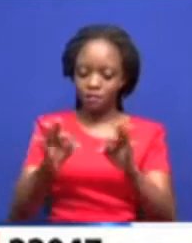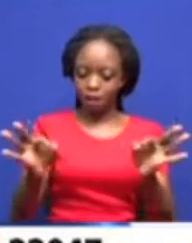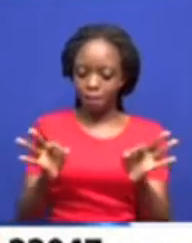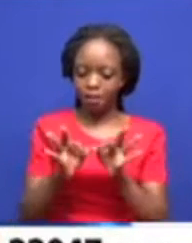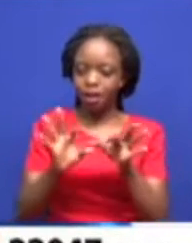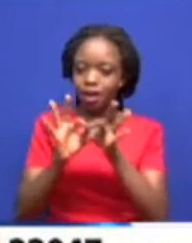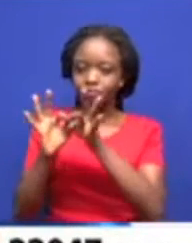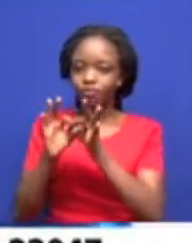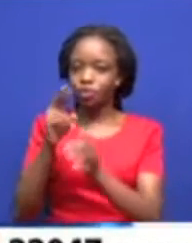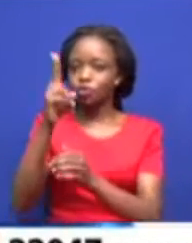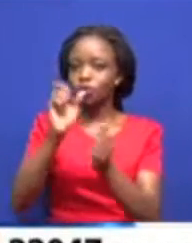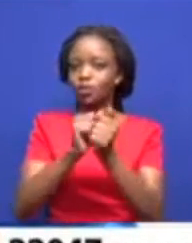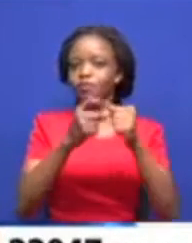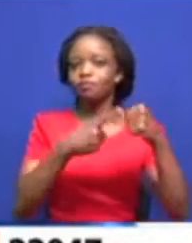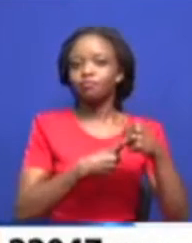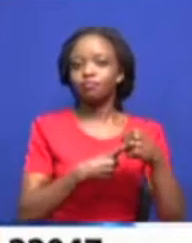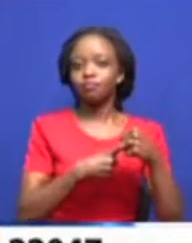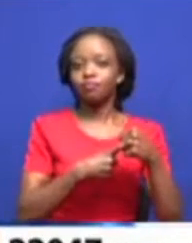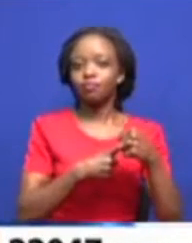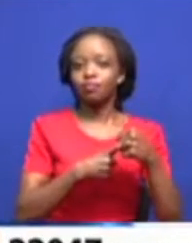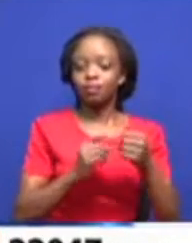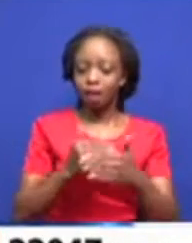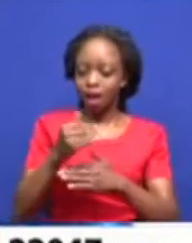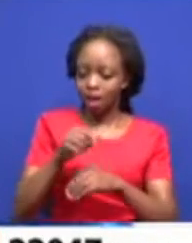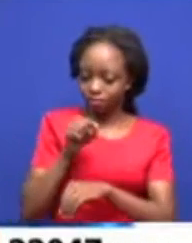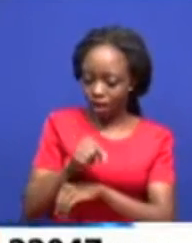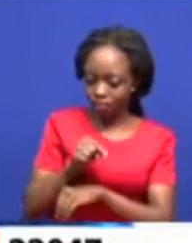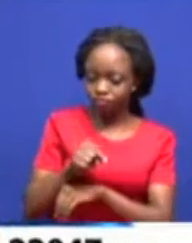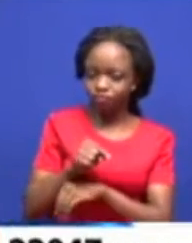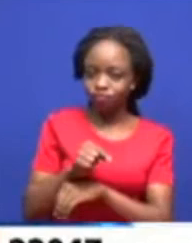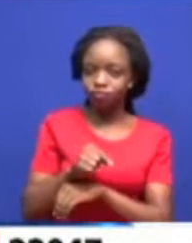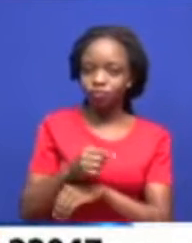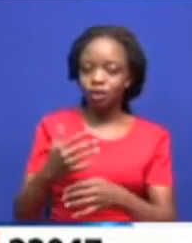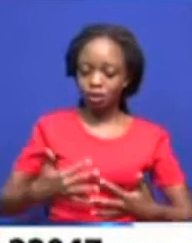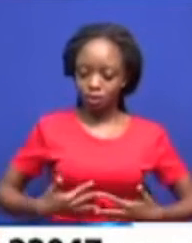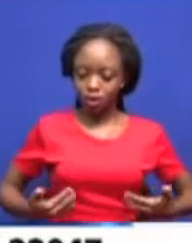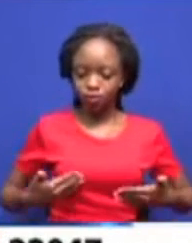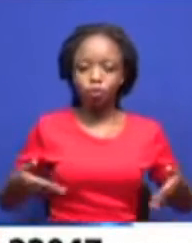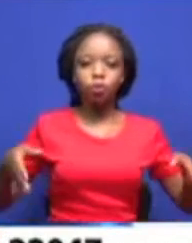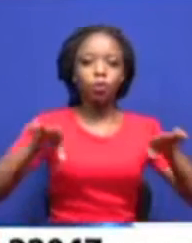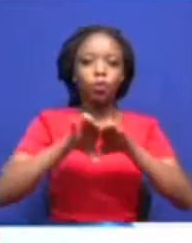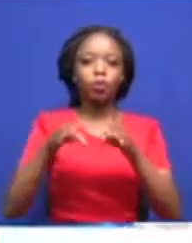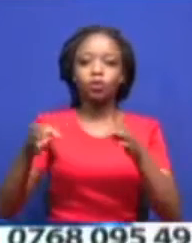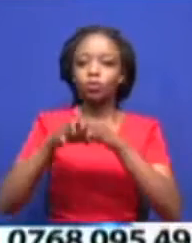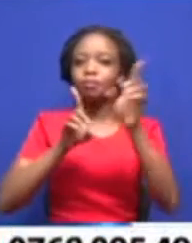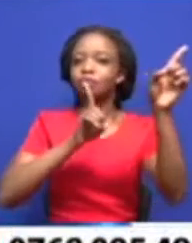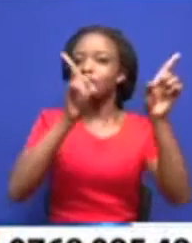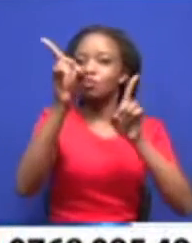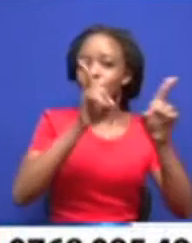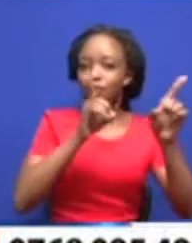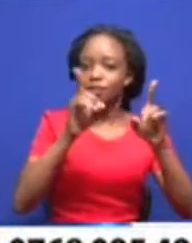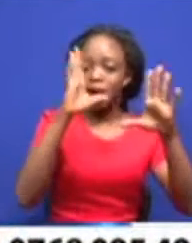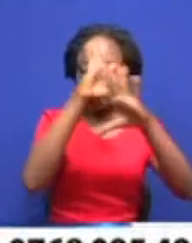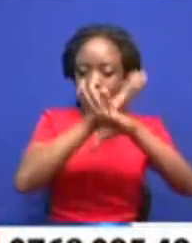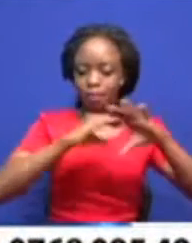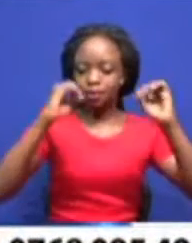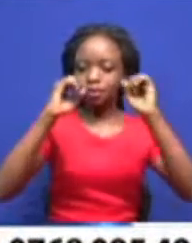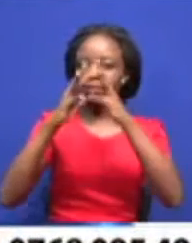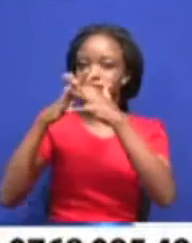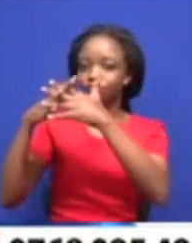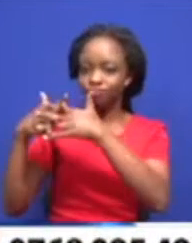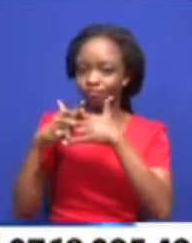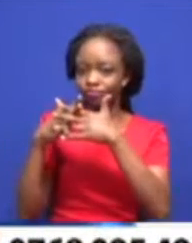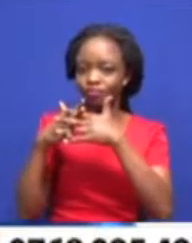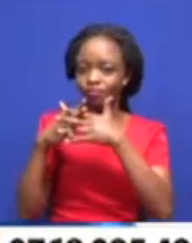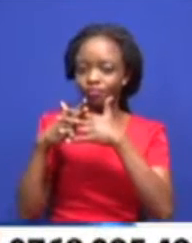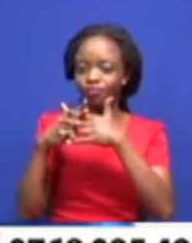me in 2017. And after that, it was, you know, refugee shutdown or the travel ban by the President of the United States. So